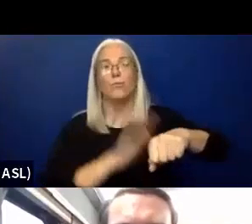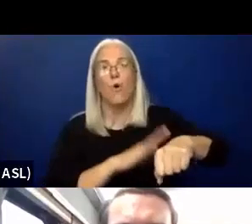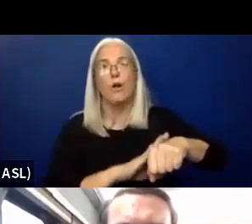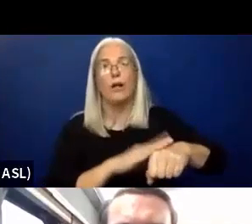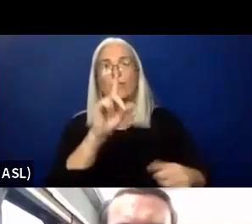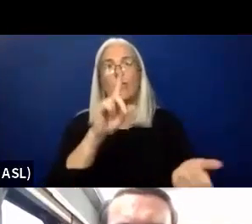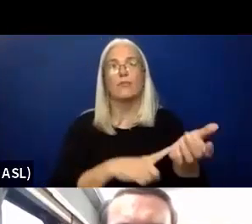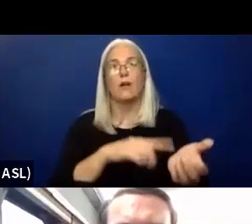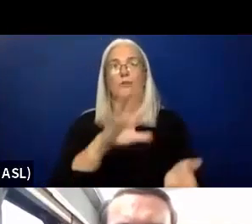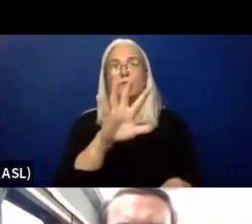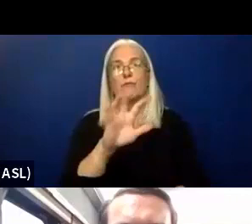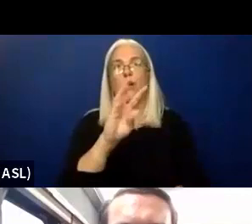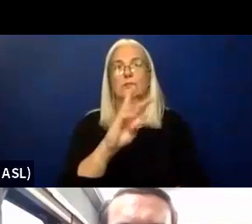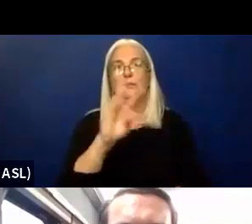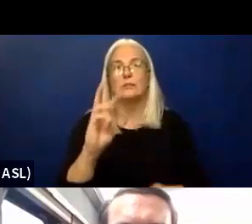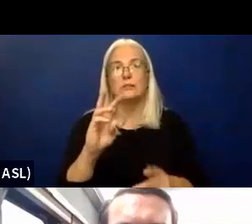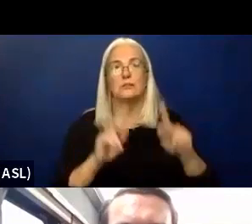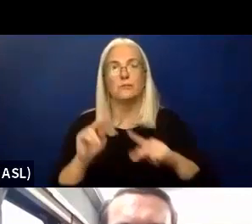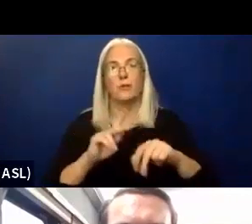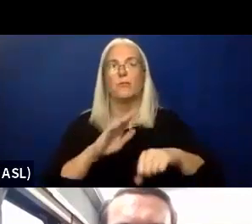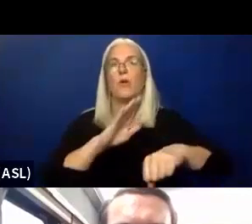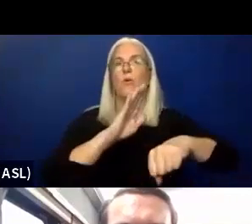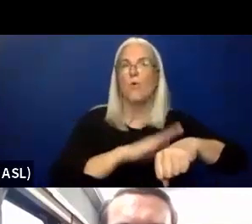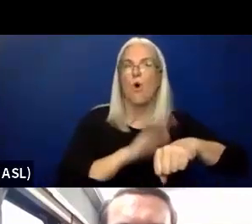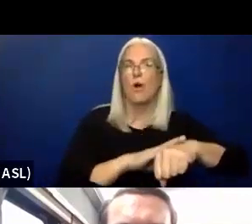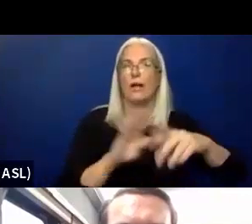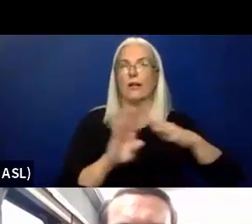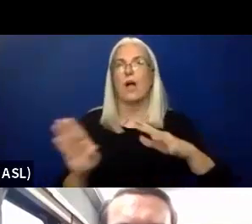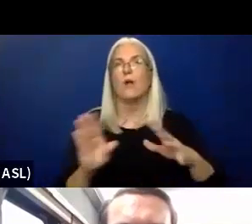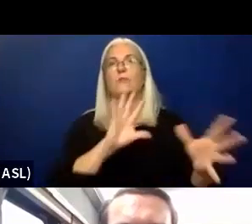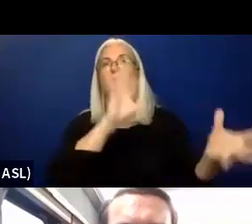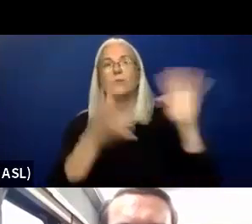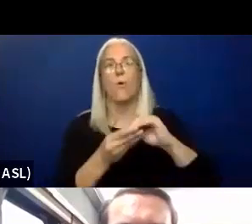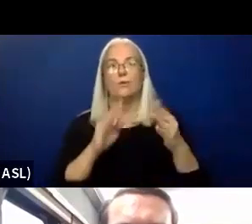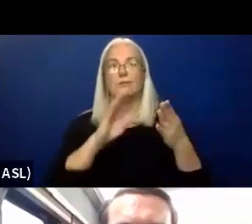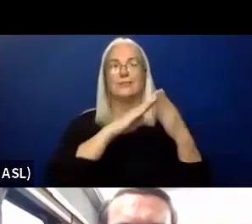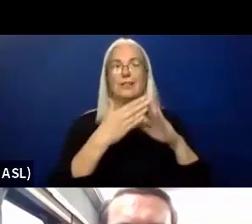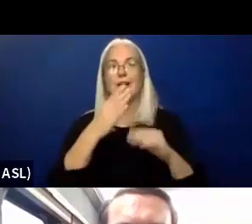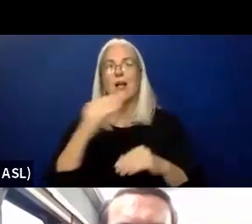1,566. So the total between the city and unincorporated county, we still have